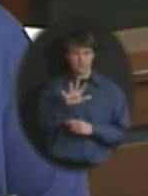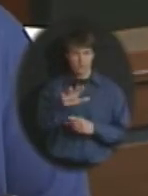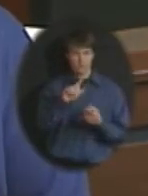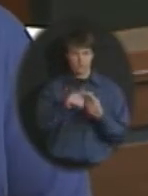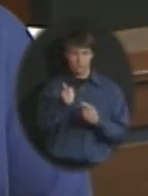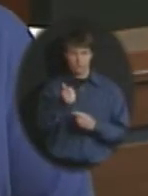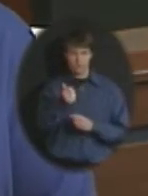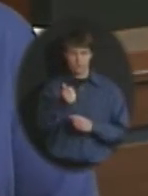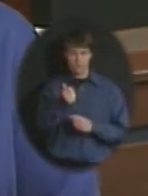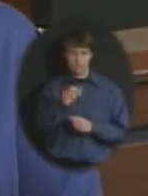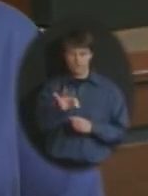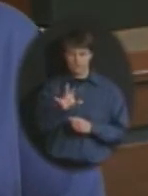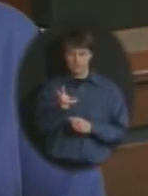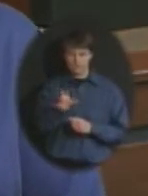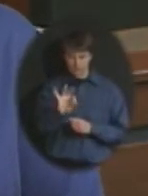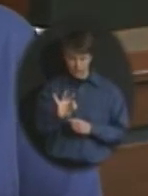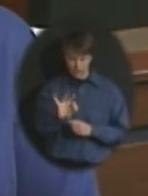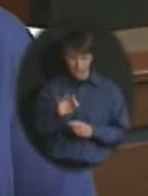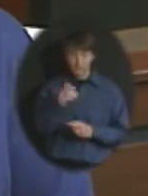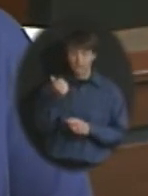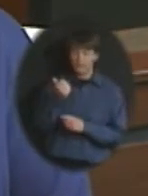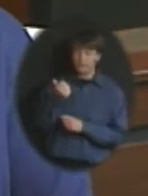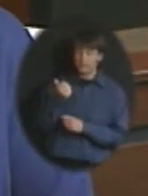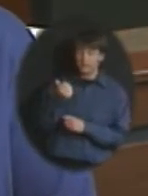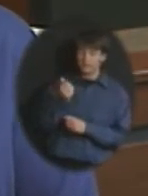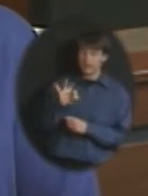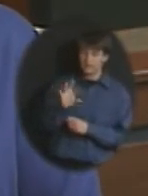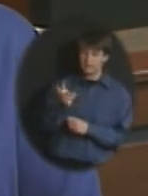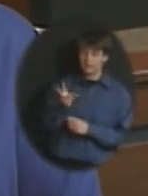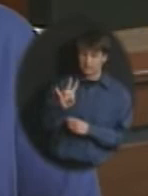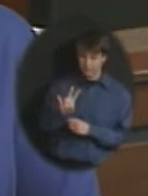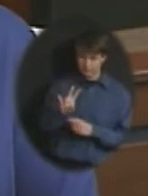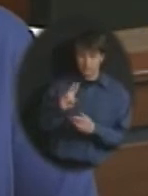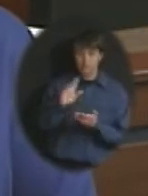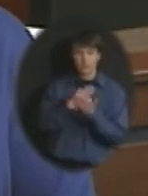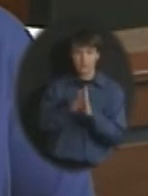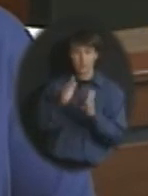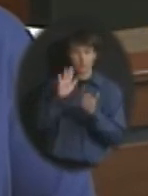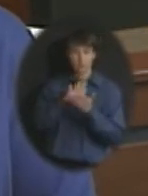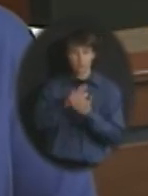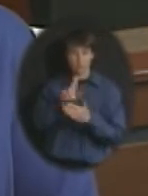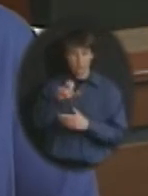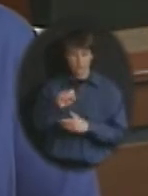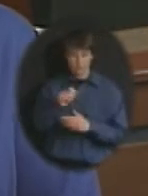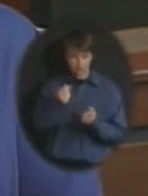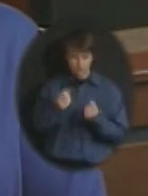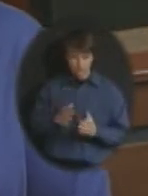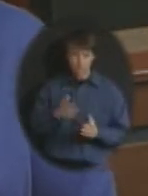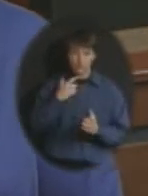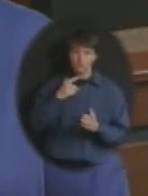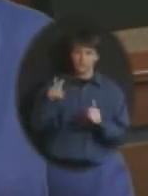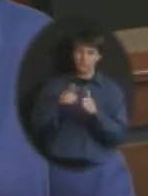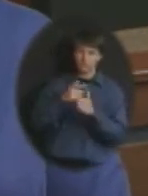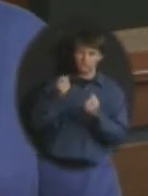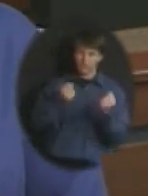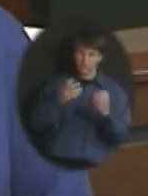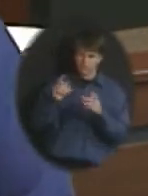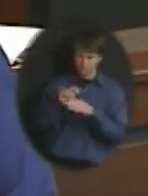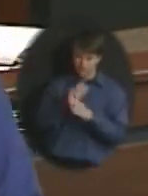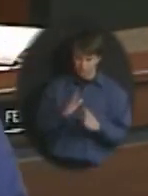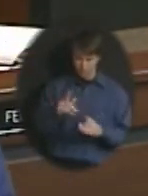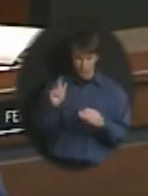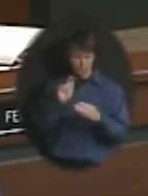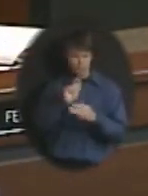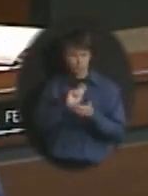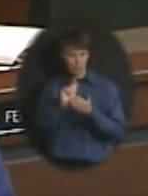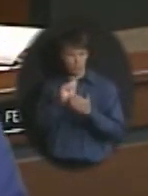In 1967, she became a school bus driver and was named R.W. Harmon's first driver trainer in 1978, where she wrote training manuals for